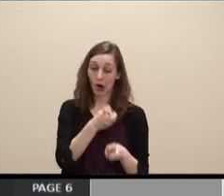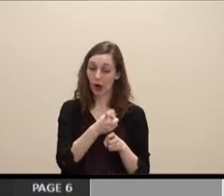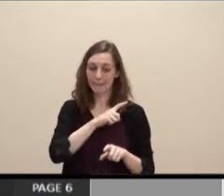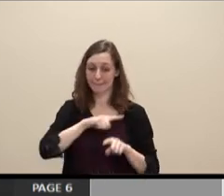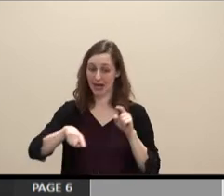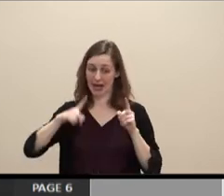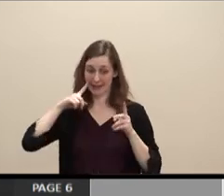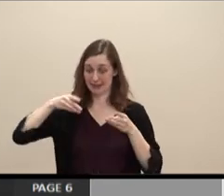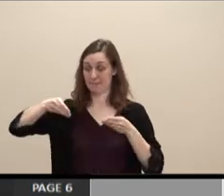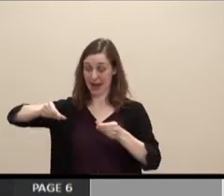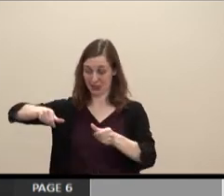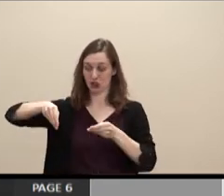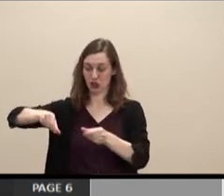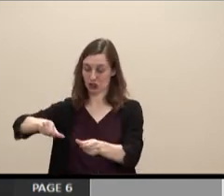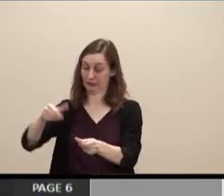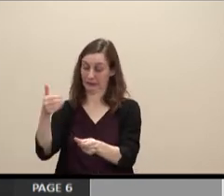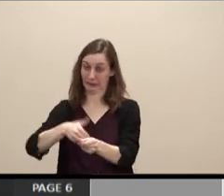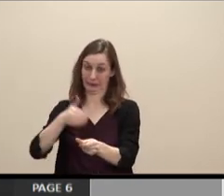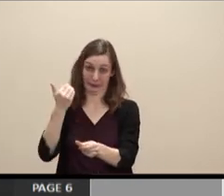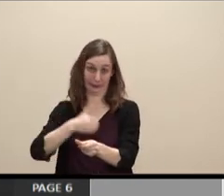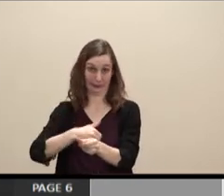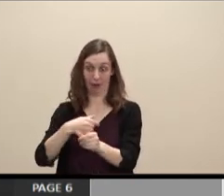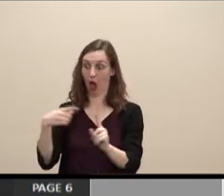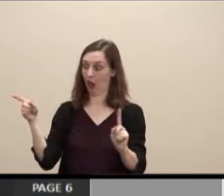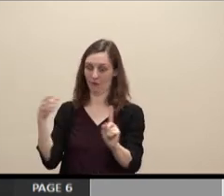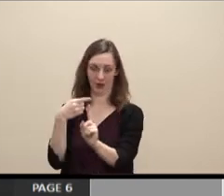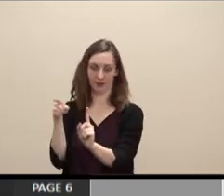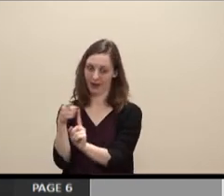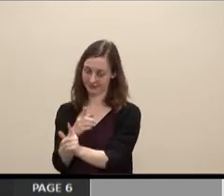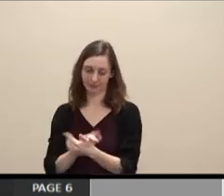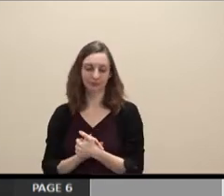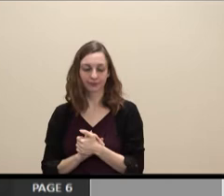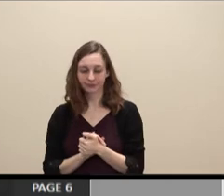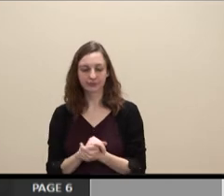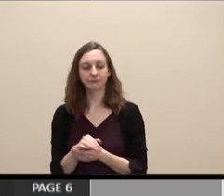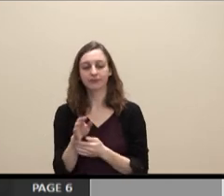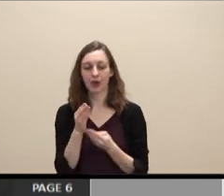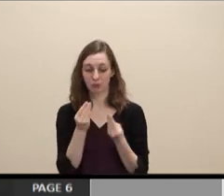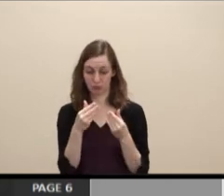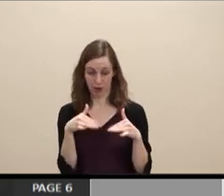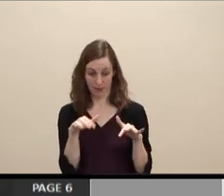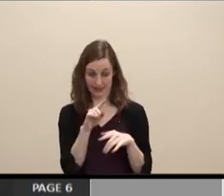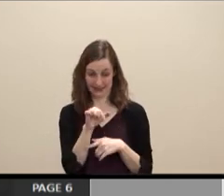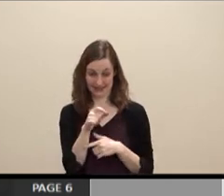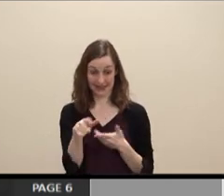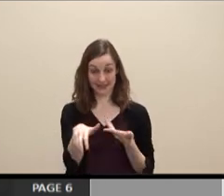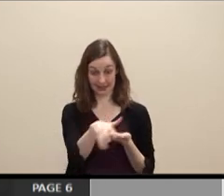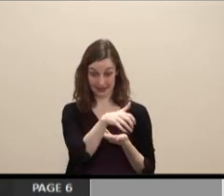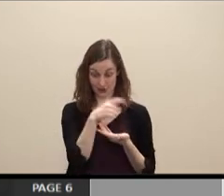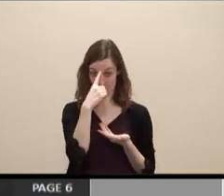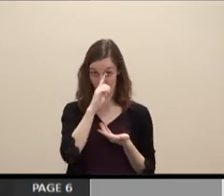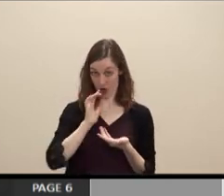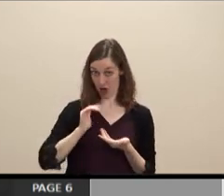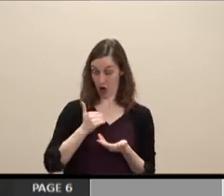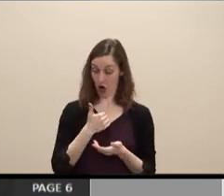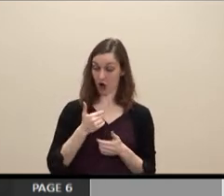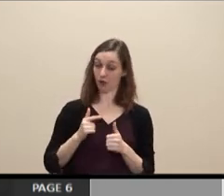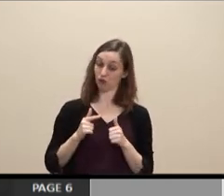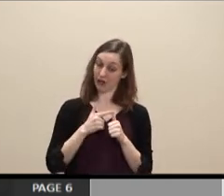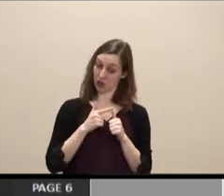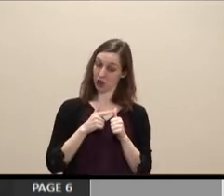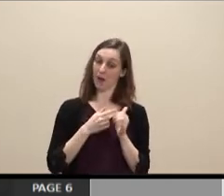were all over the place. So, as I said, property tax collections from our original budget, those were down